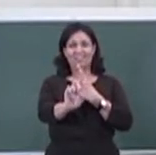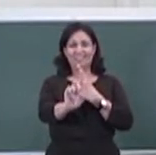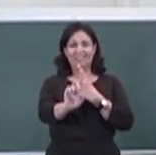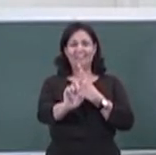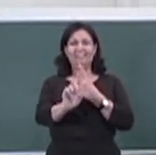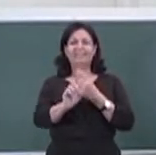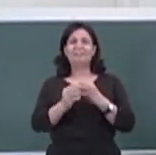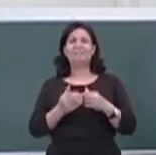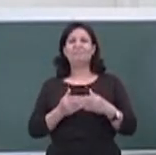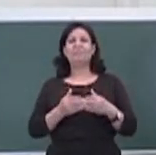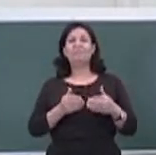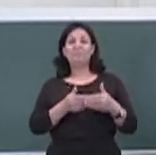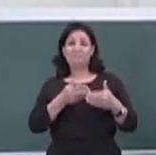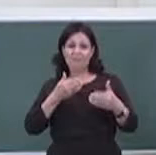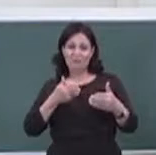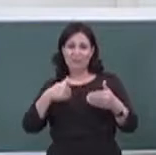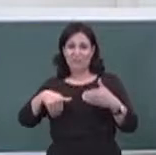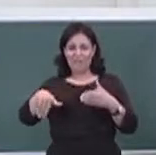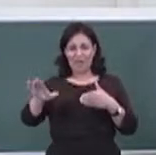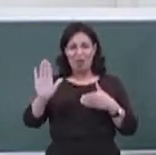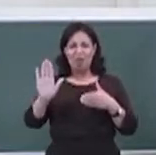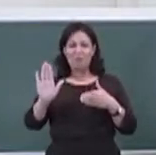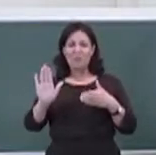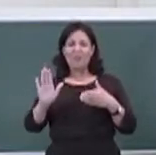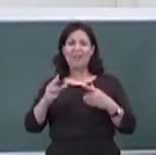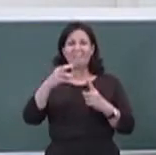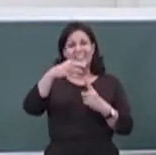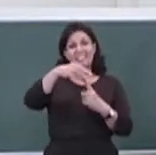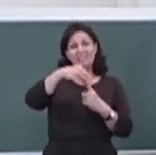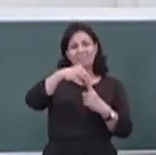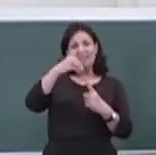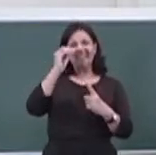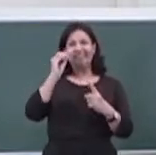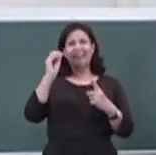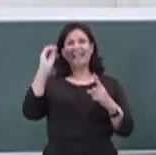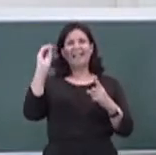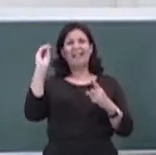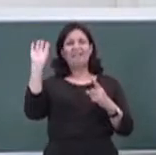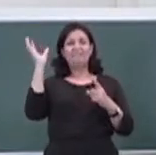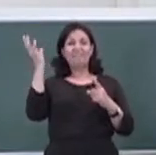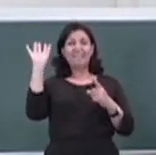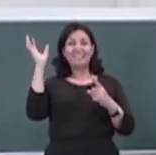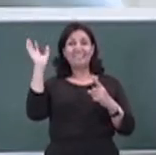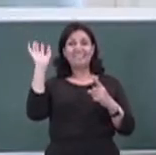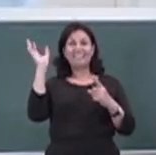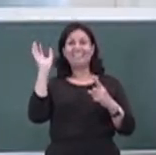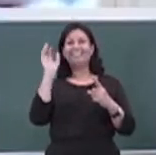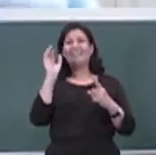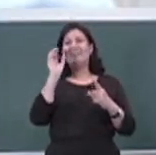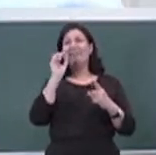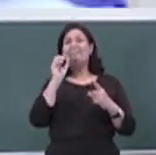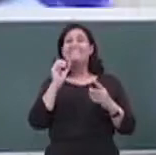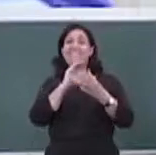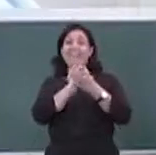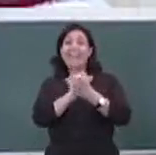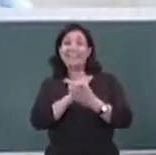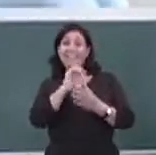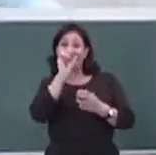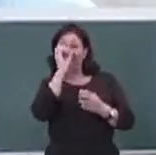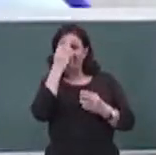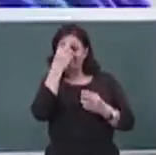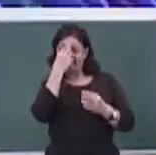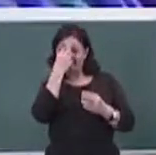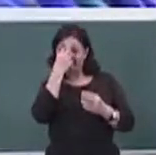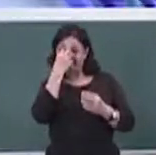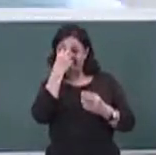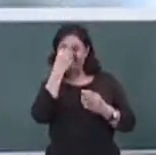Before we go, we have a special message from our special friend, Zoshi.